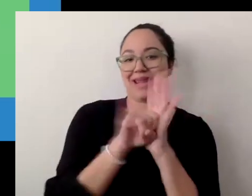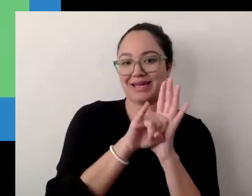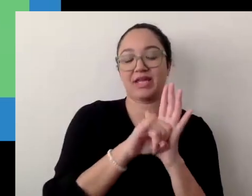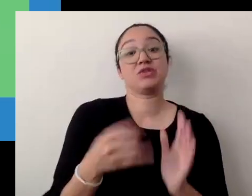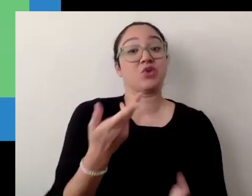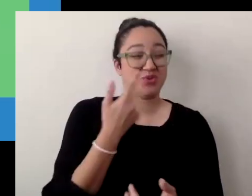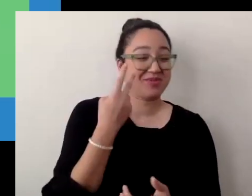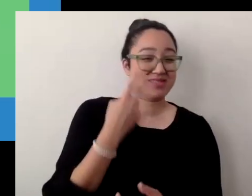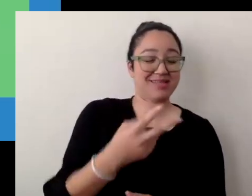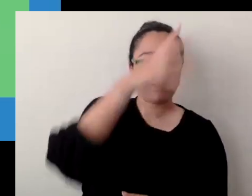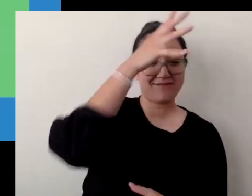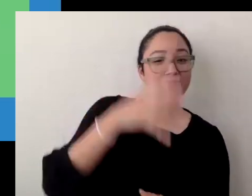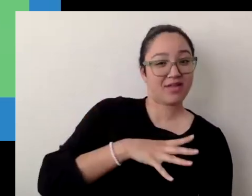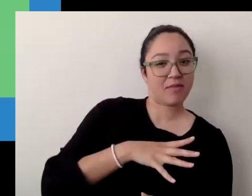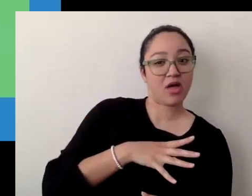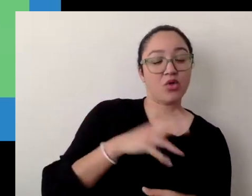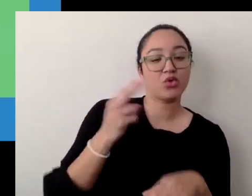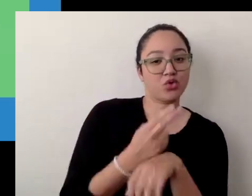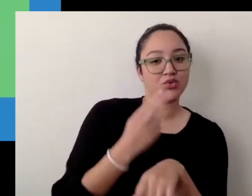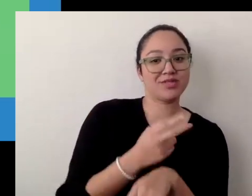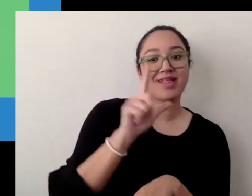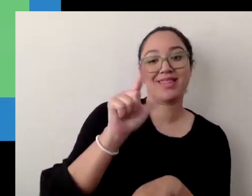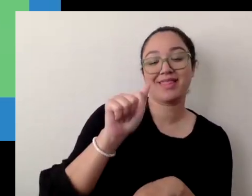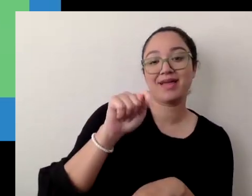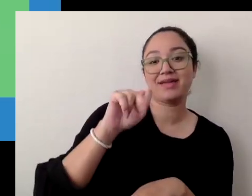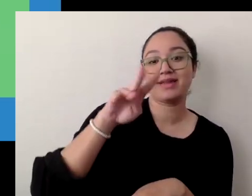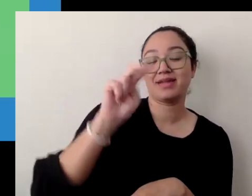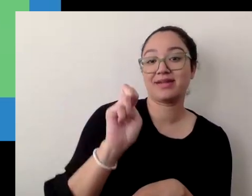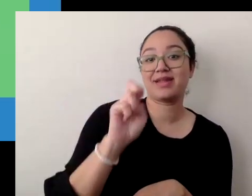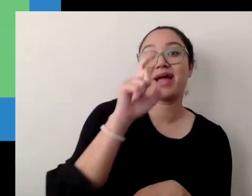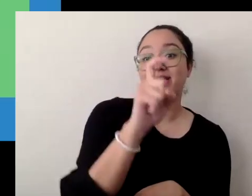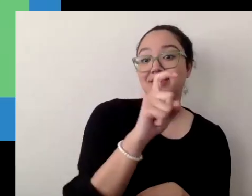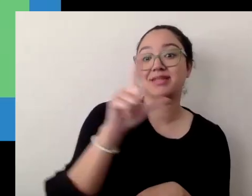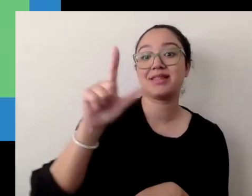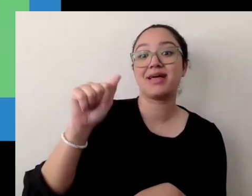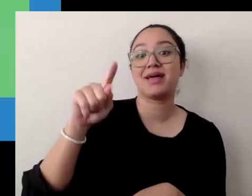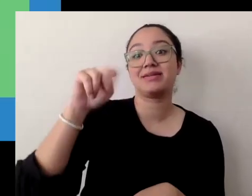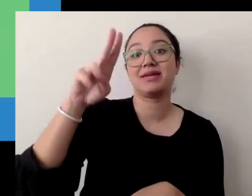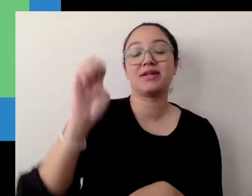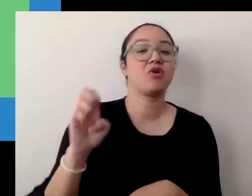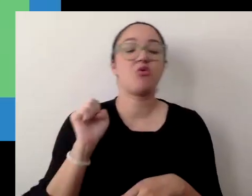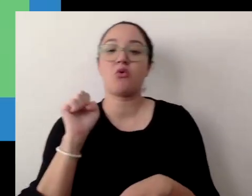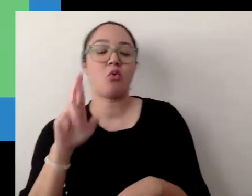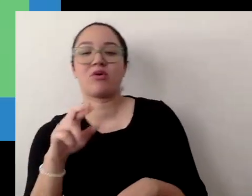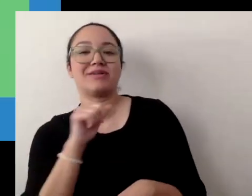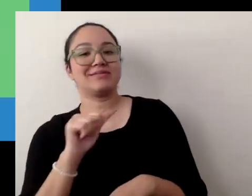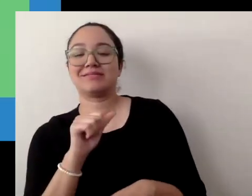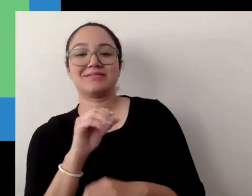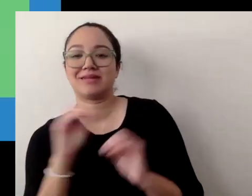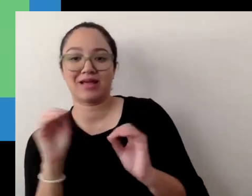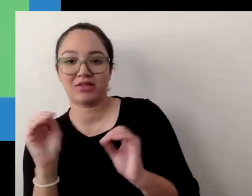female using Latinx or Latine, and female who do not use either term,